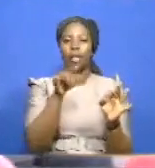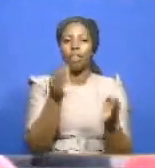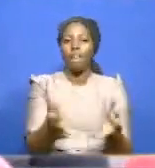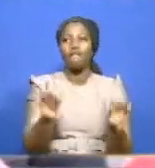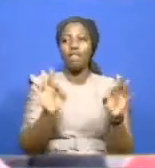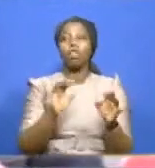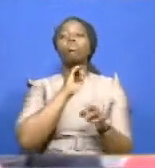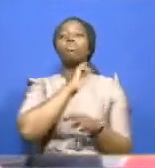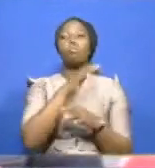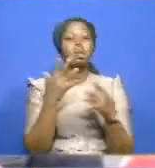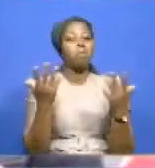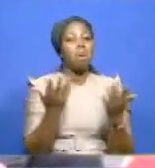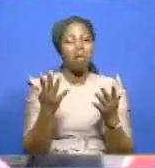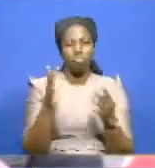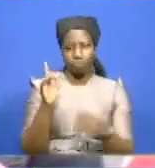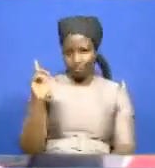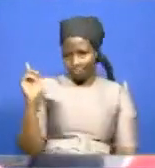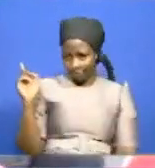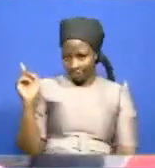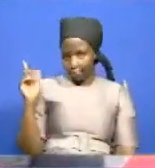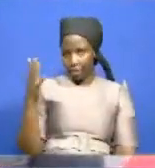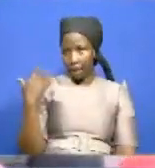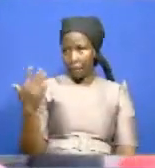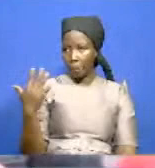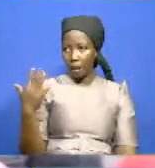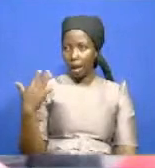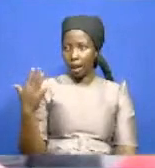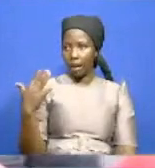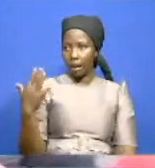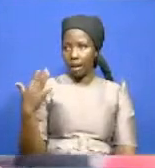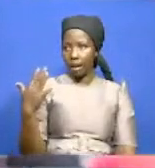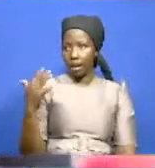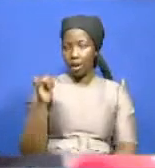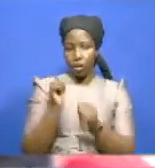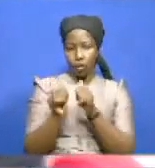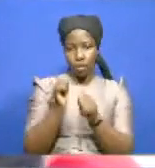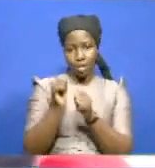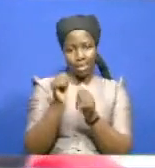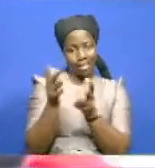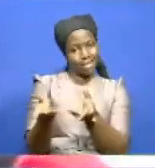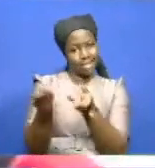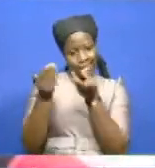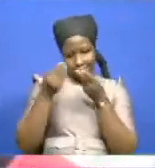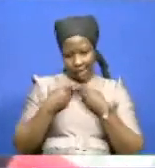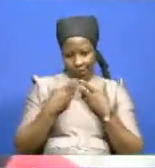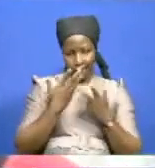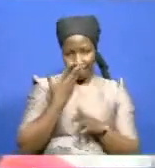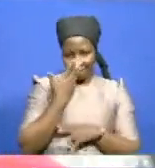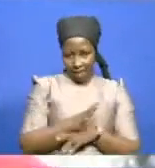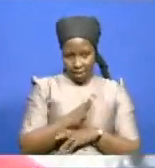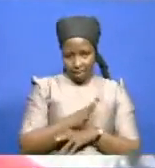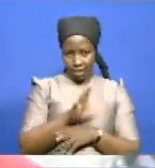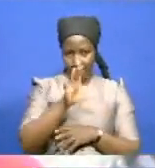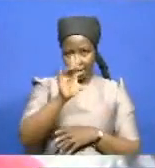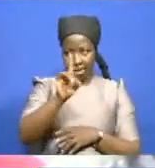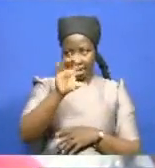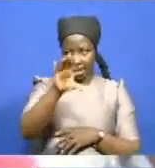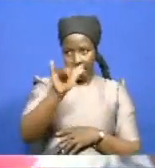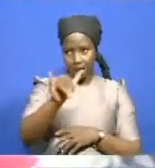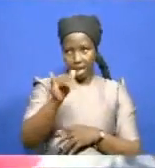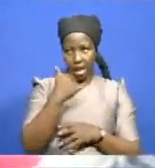is contained in this document, which has been received by the Director of